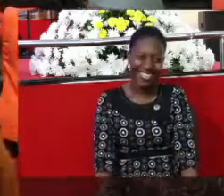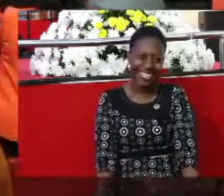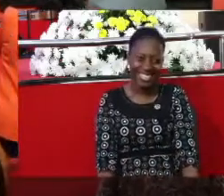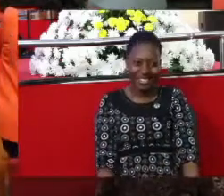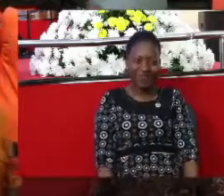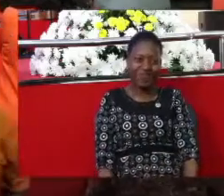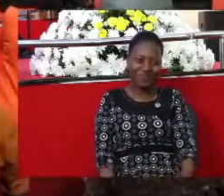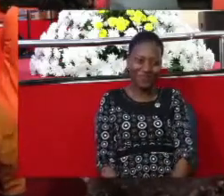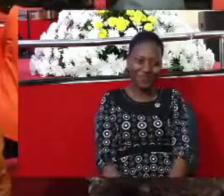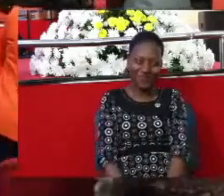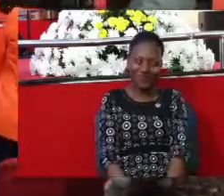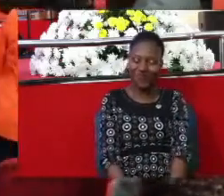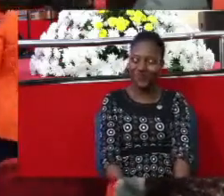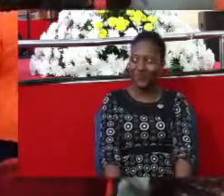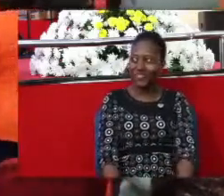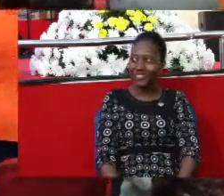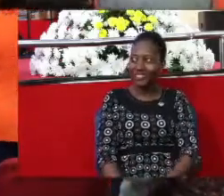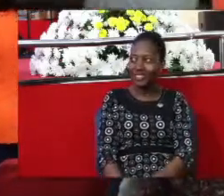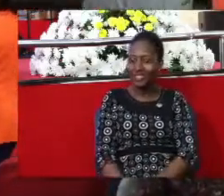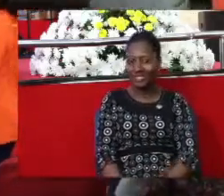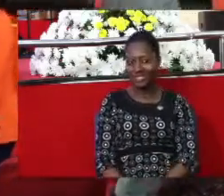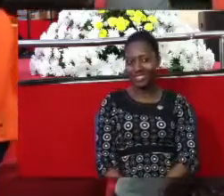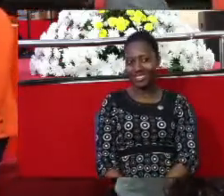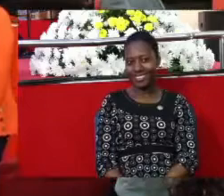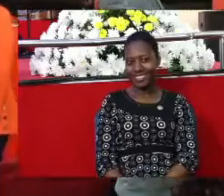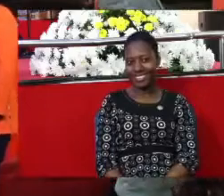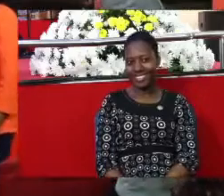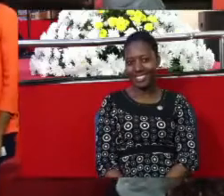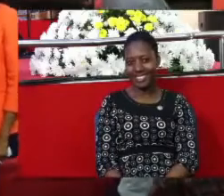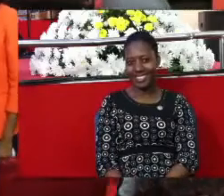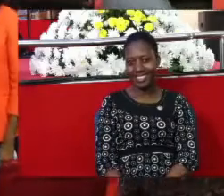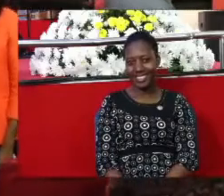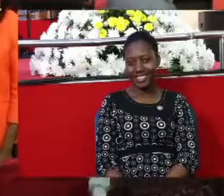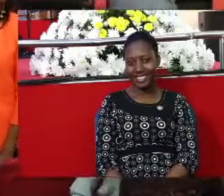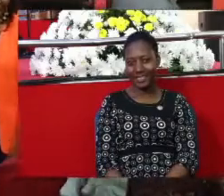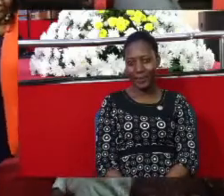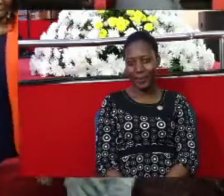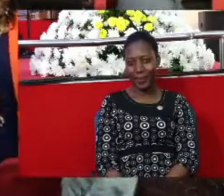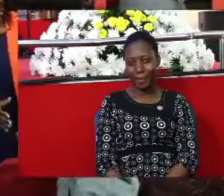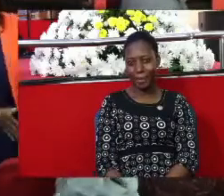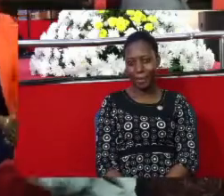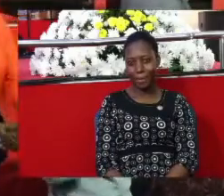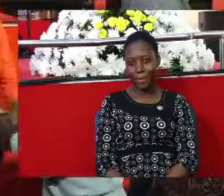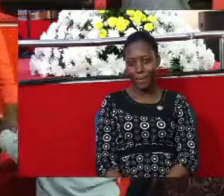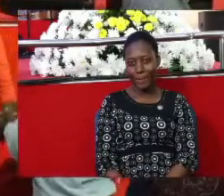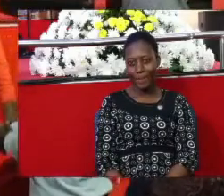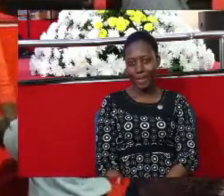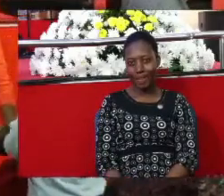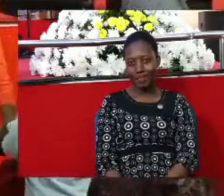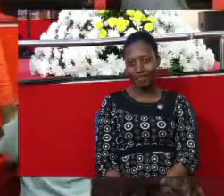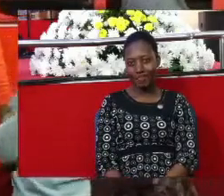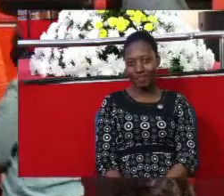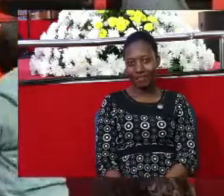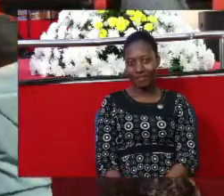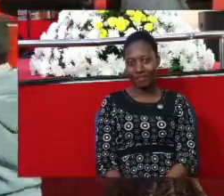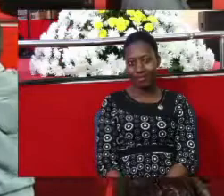are my witness. You are my witness. You are my witness. You are my witness. Let's get back to